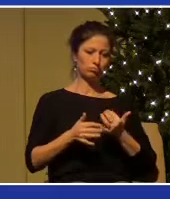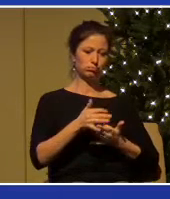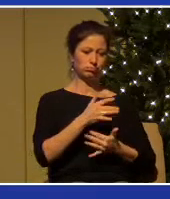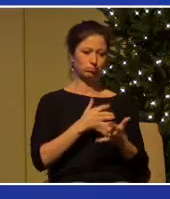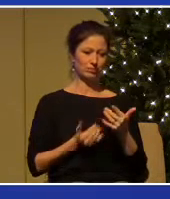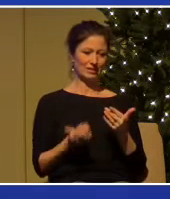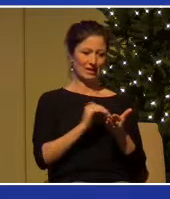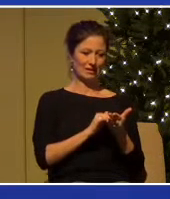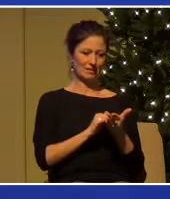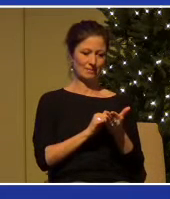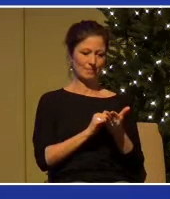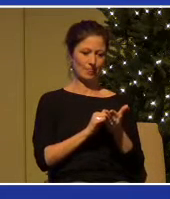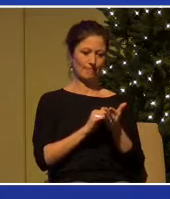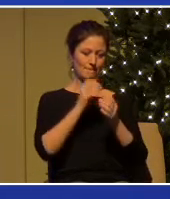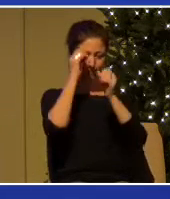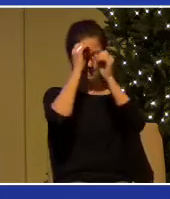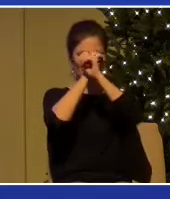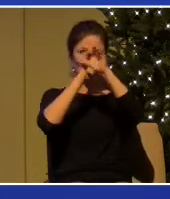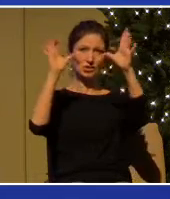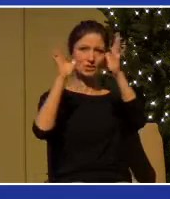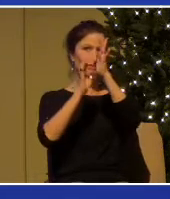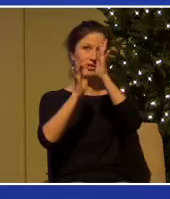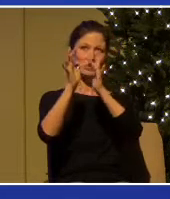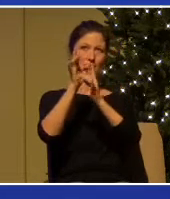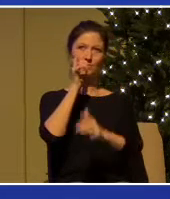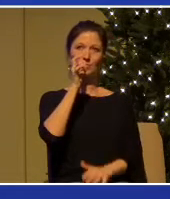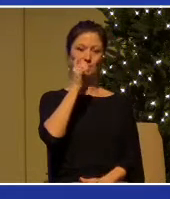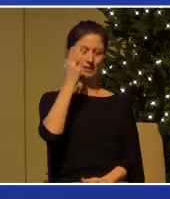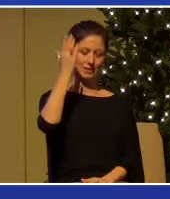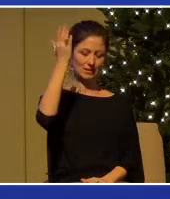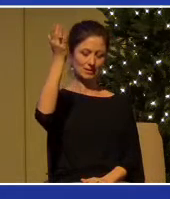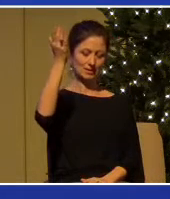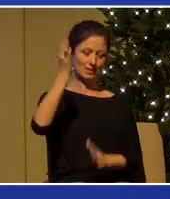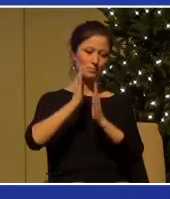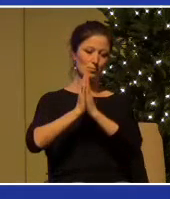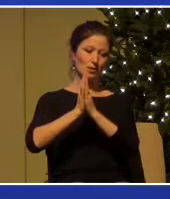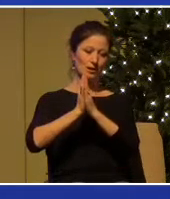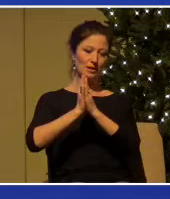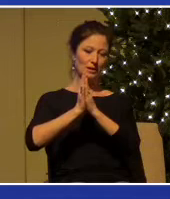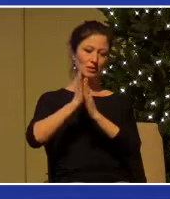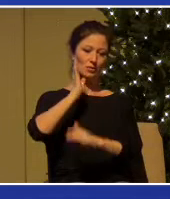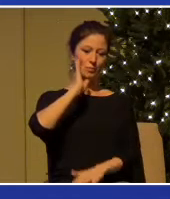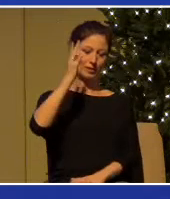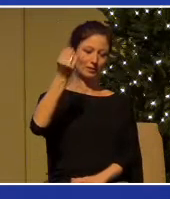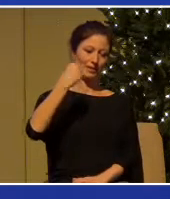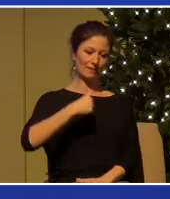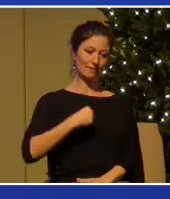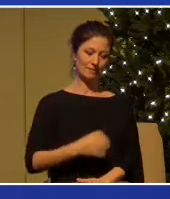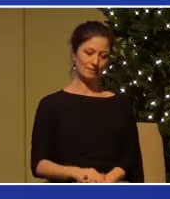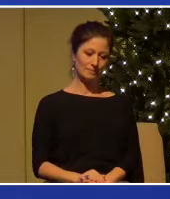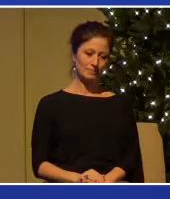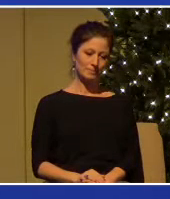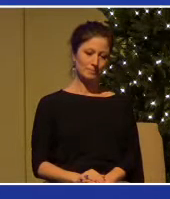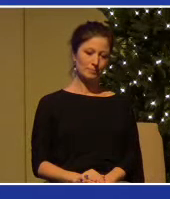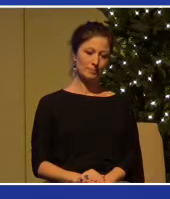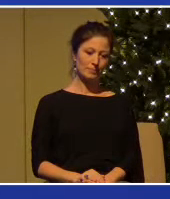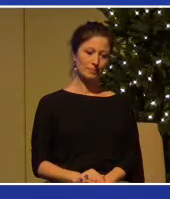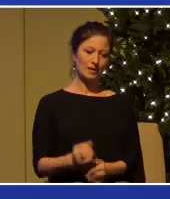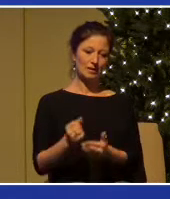to life for us, a vision of Jesus and who he is, the things that you want to show us this morning about